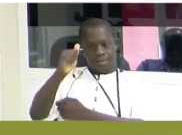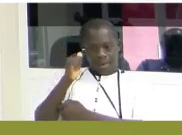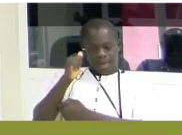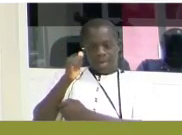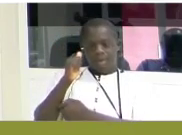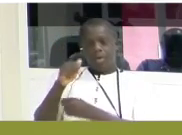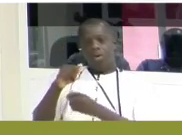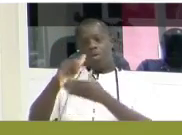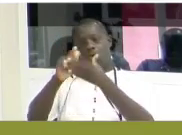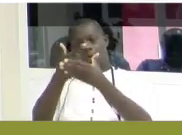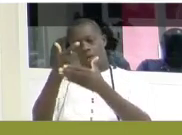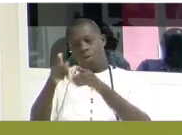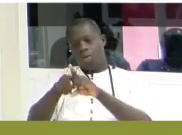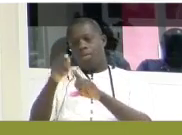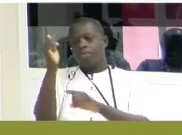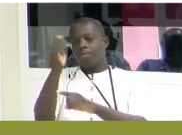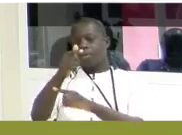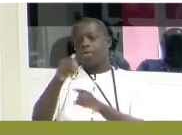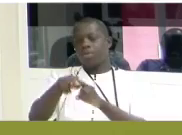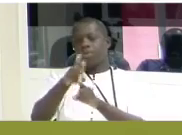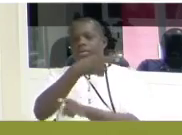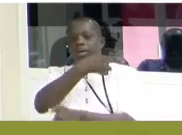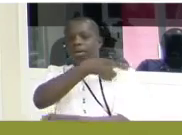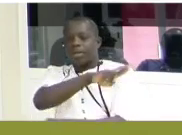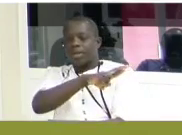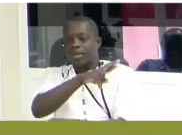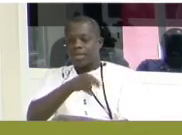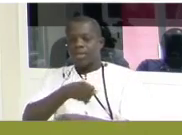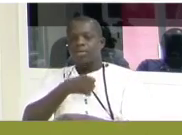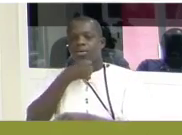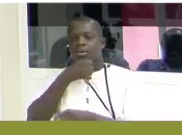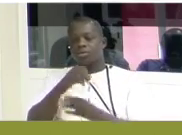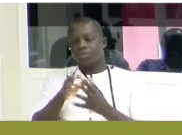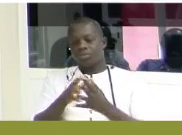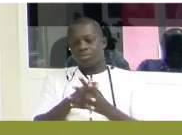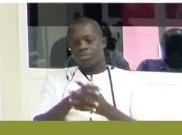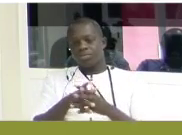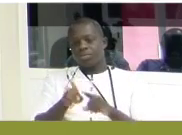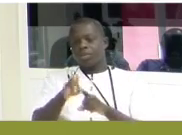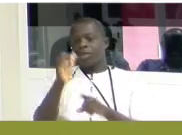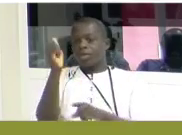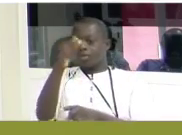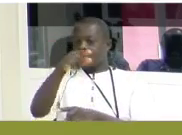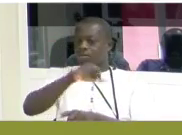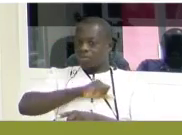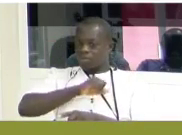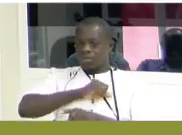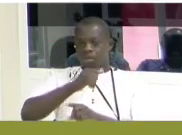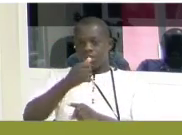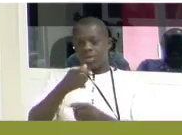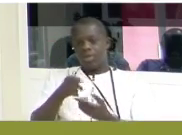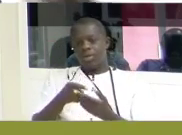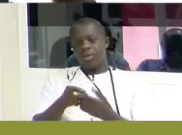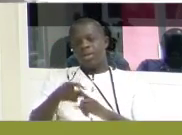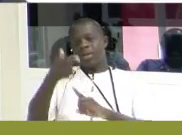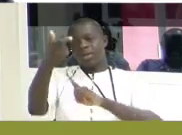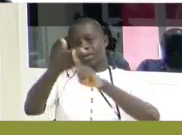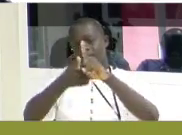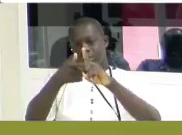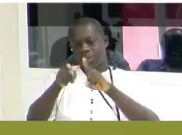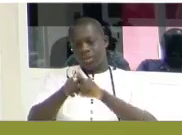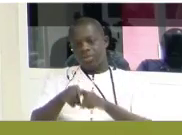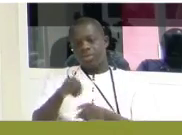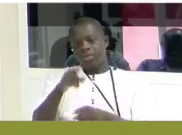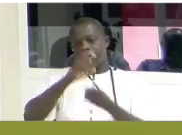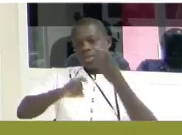retirement age. So for some time, they were paying her salary. Then they picked up another job at MRC. I think she came back to